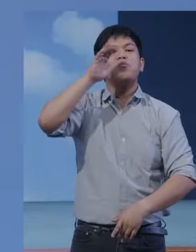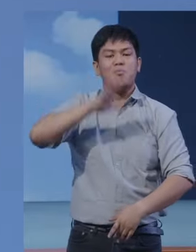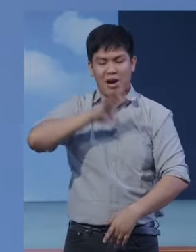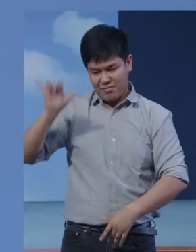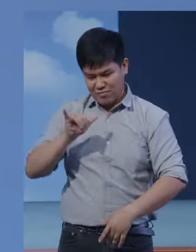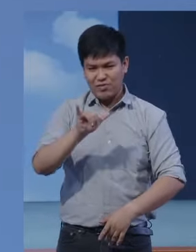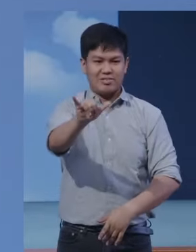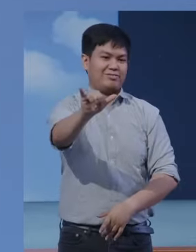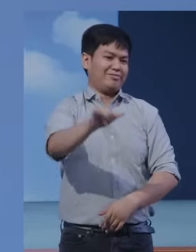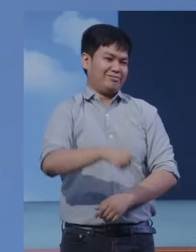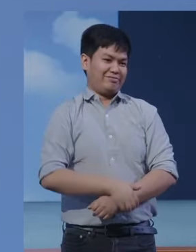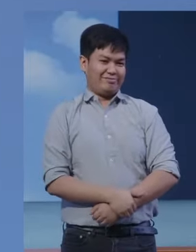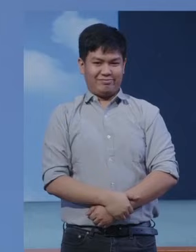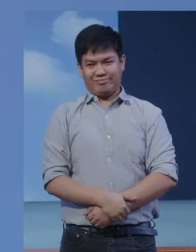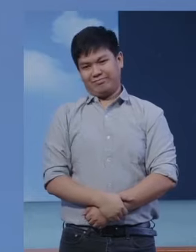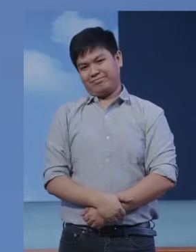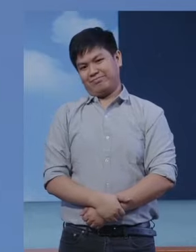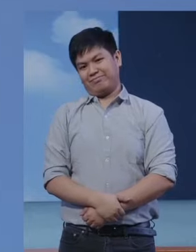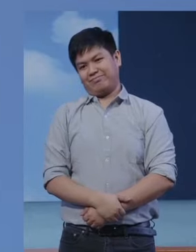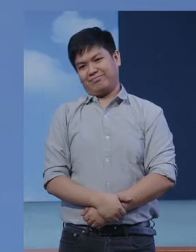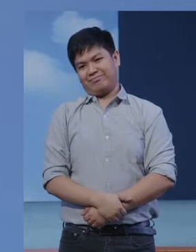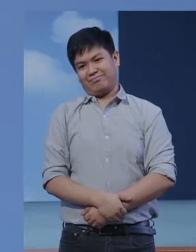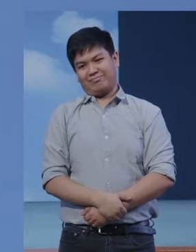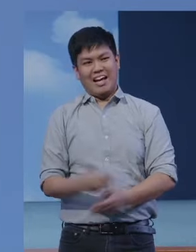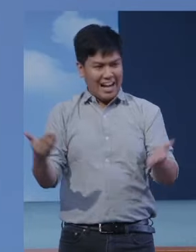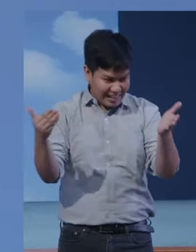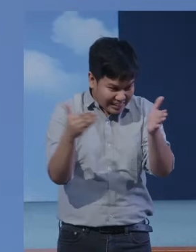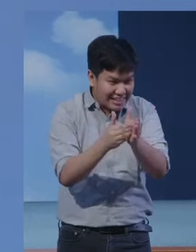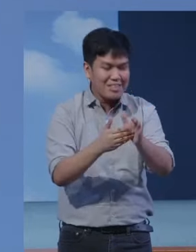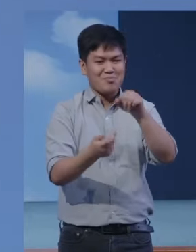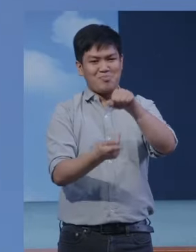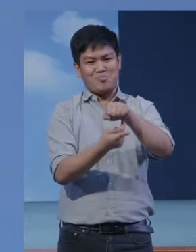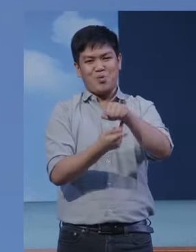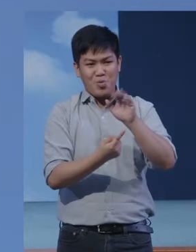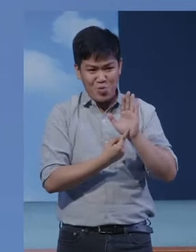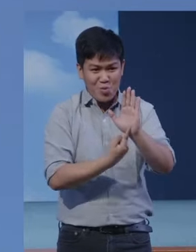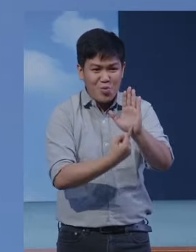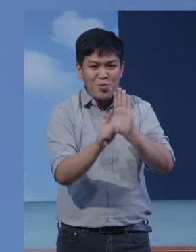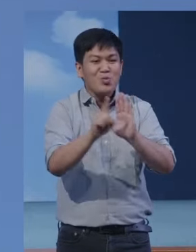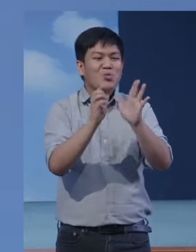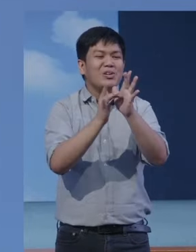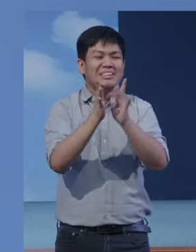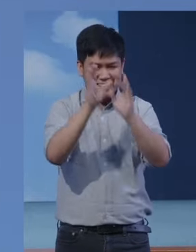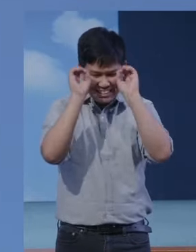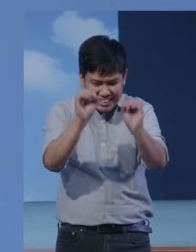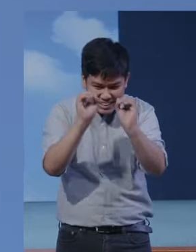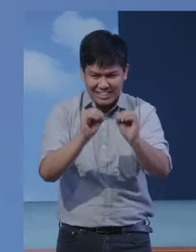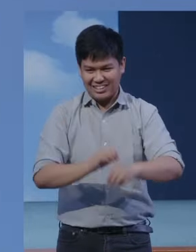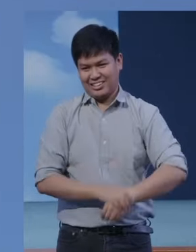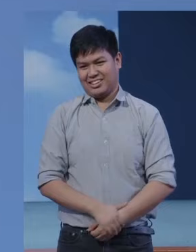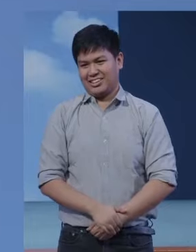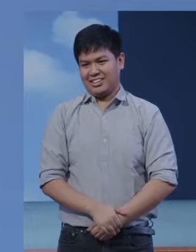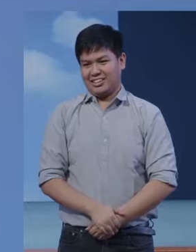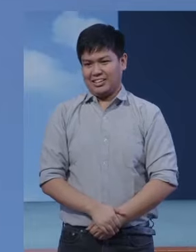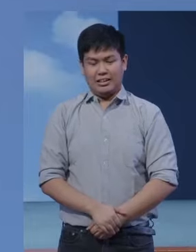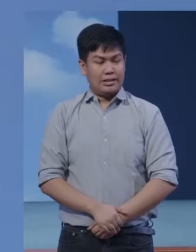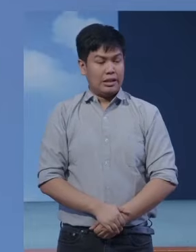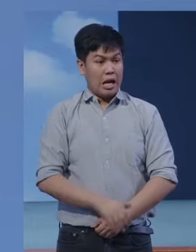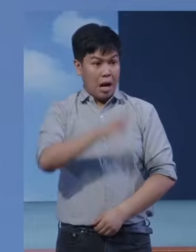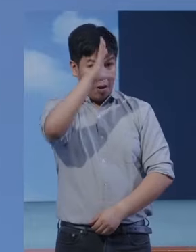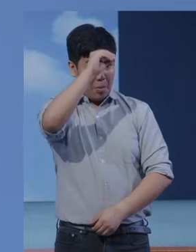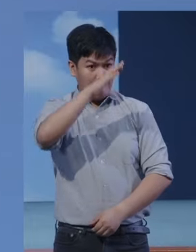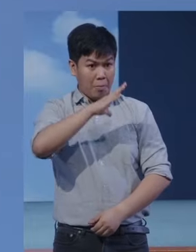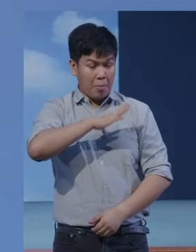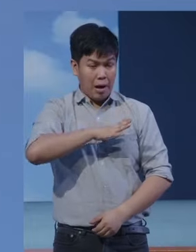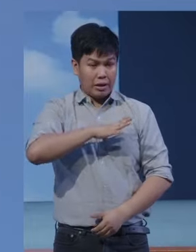forever yun po original design inulit ni Pablo yung sinabi ni Jesus and the husband should not